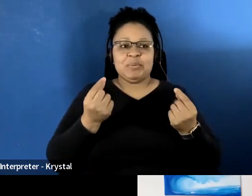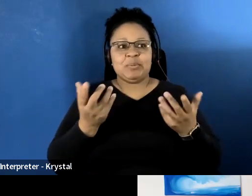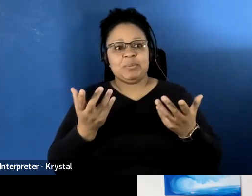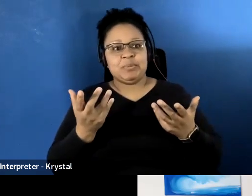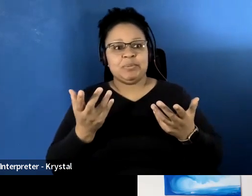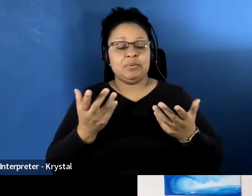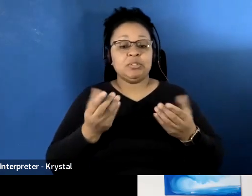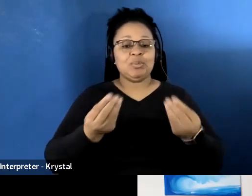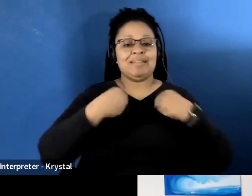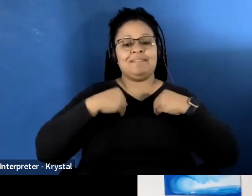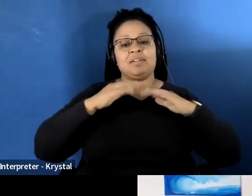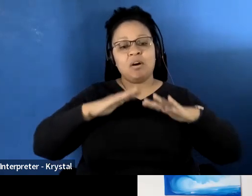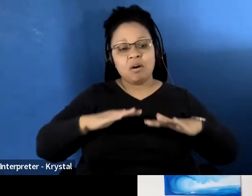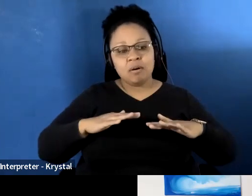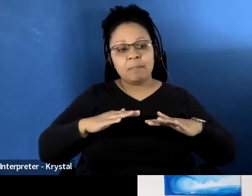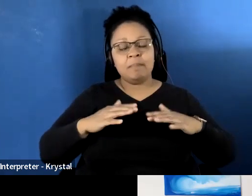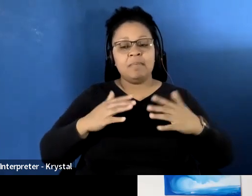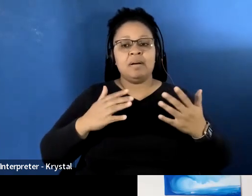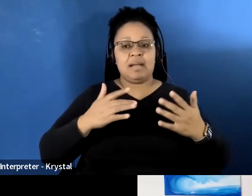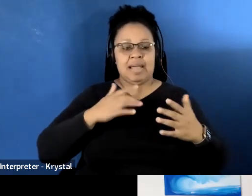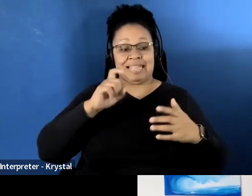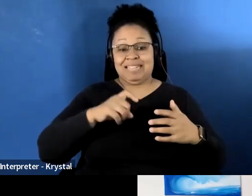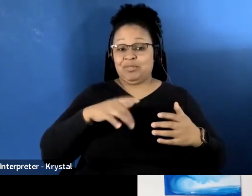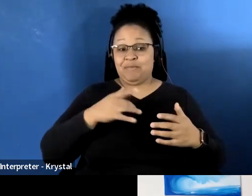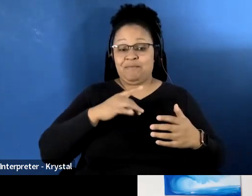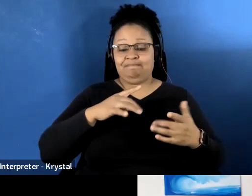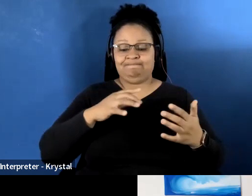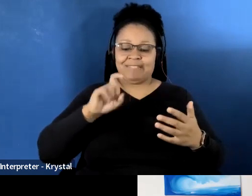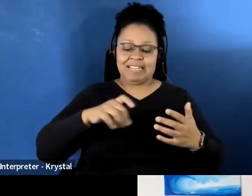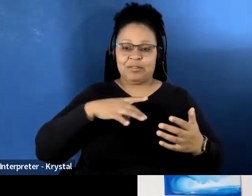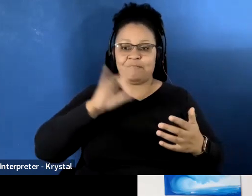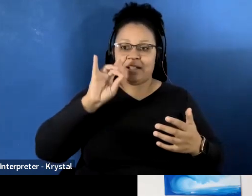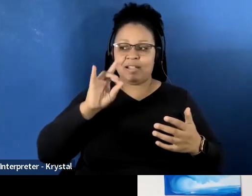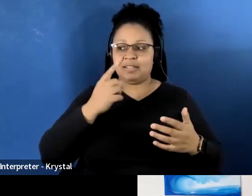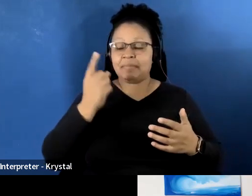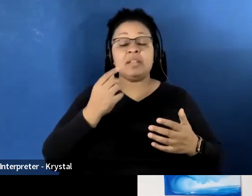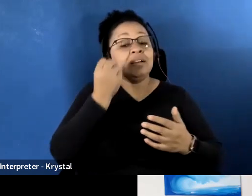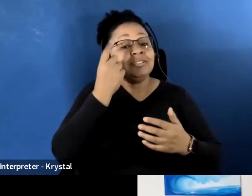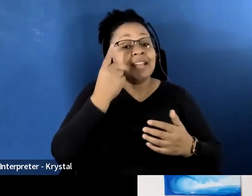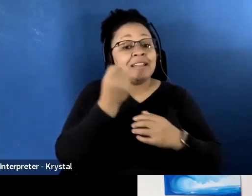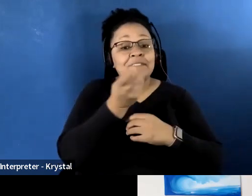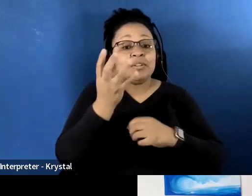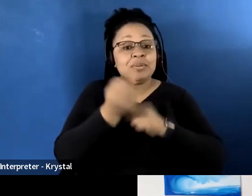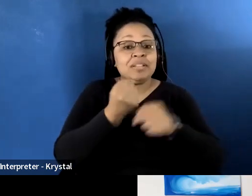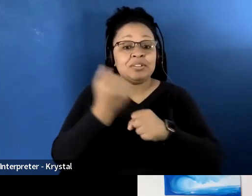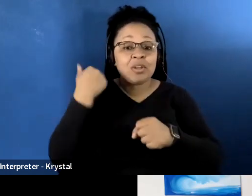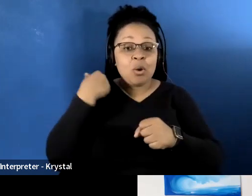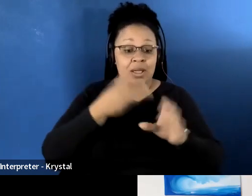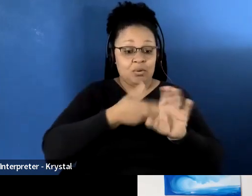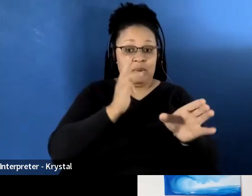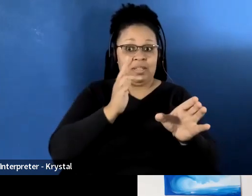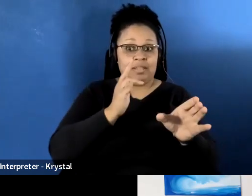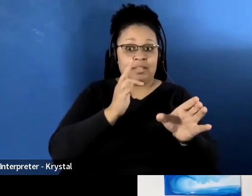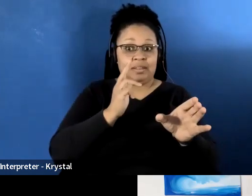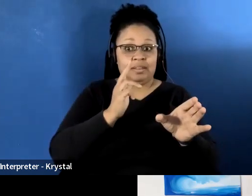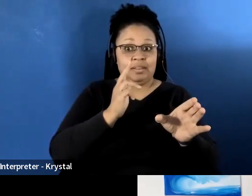to calm me. I need to find that. I quit a few years ago, and then with